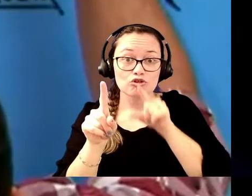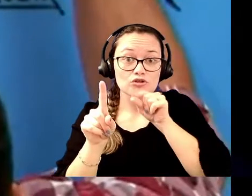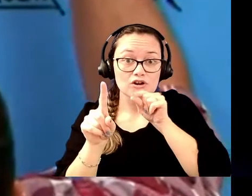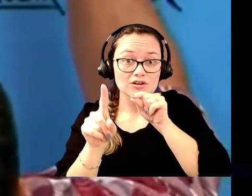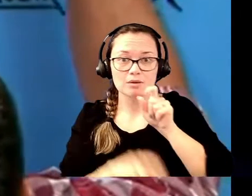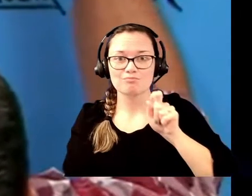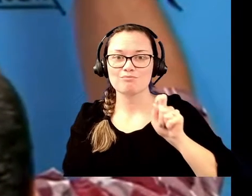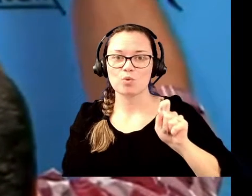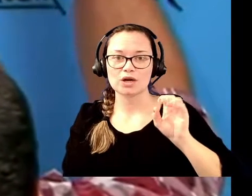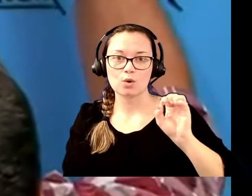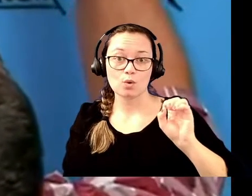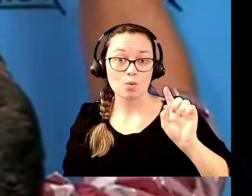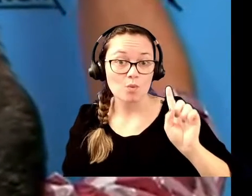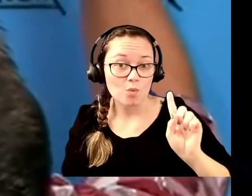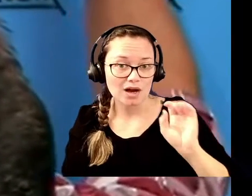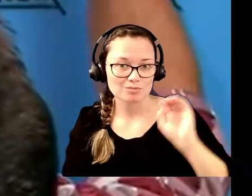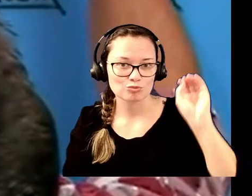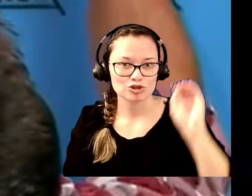top, it would get